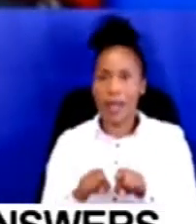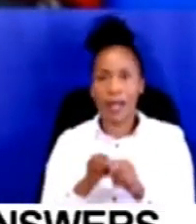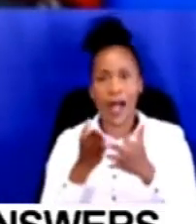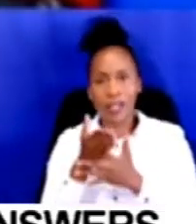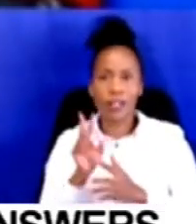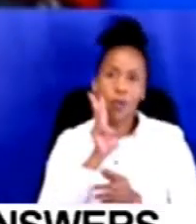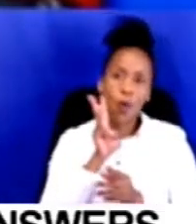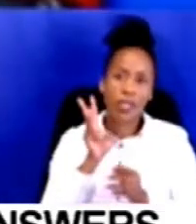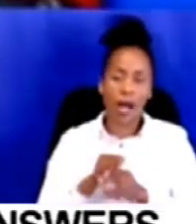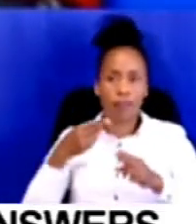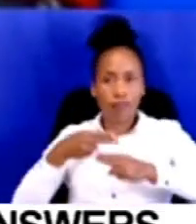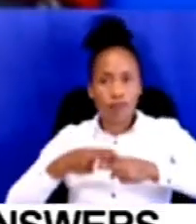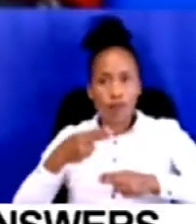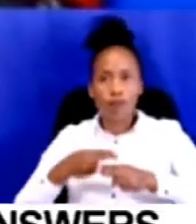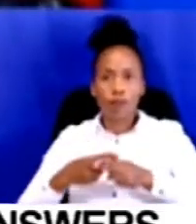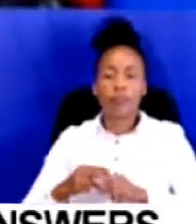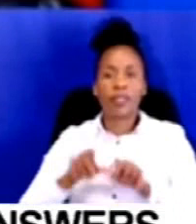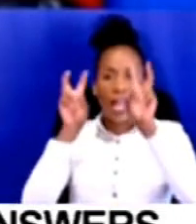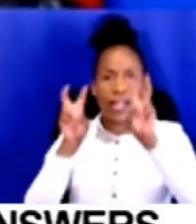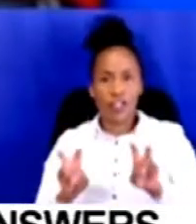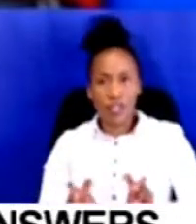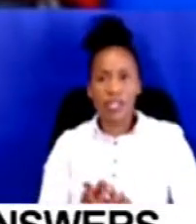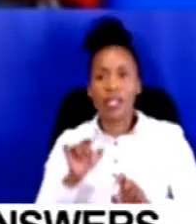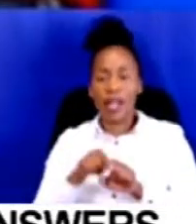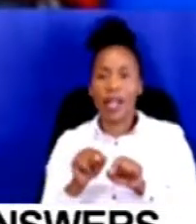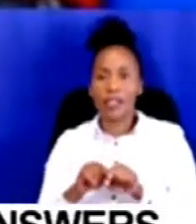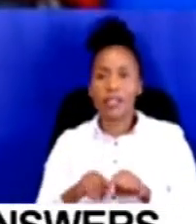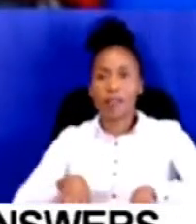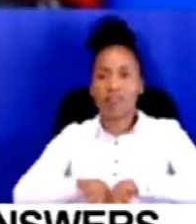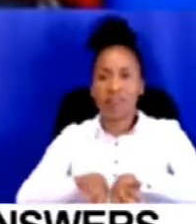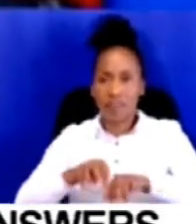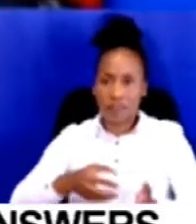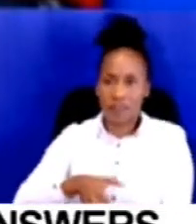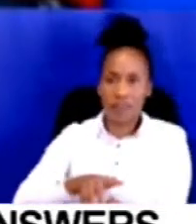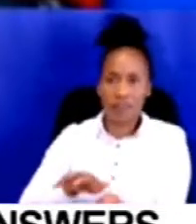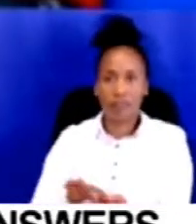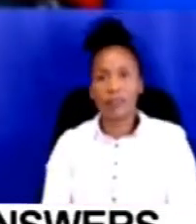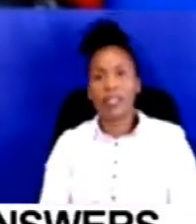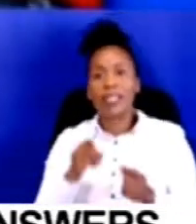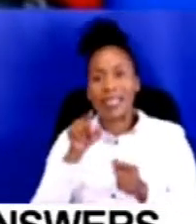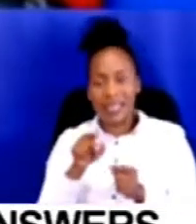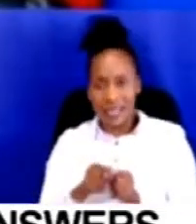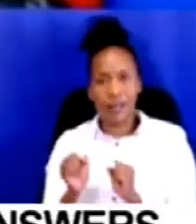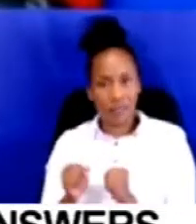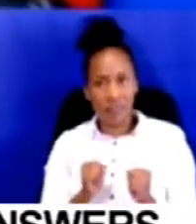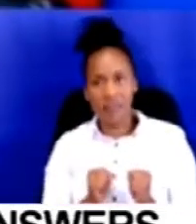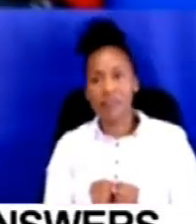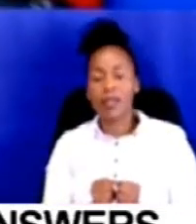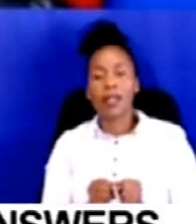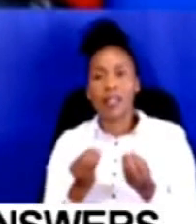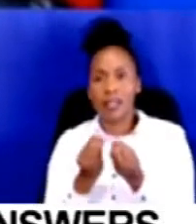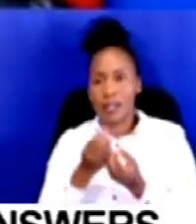sanitation, electricity, and refuse removal is what makes our living spaces livable.